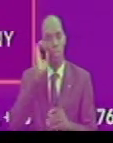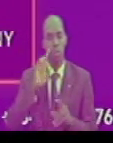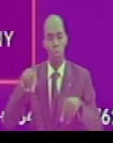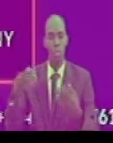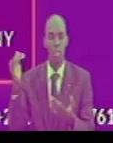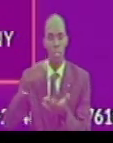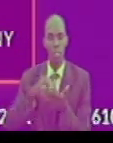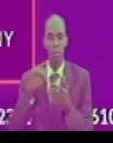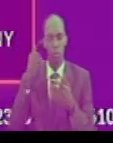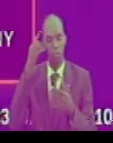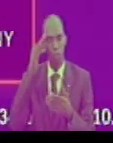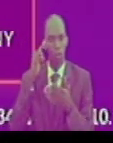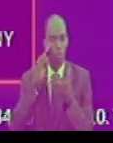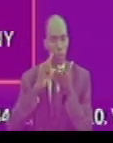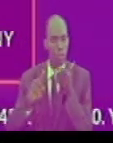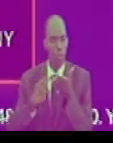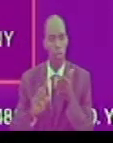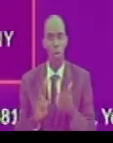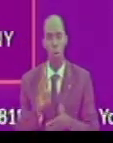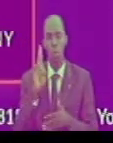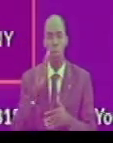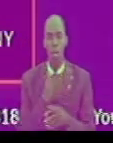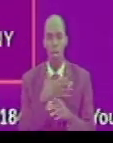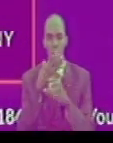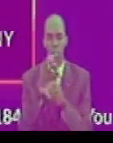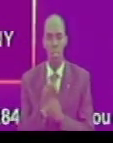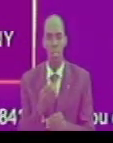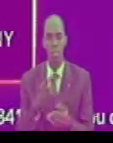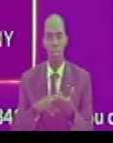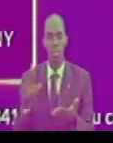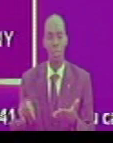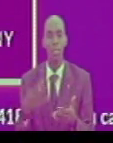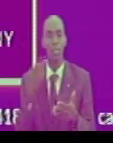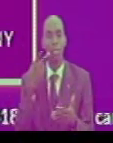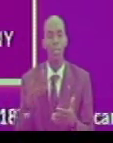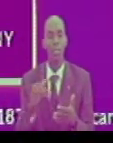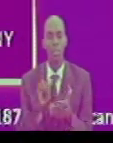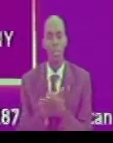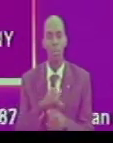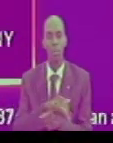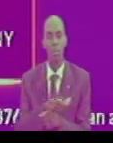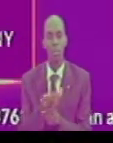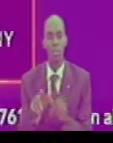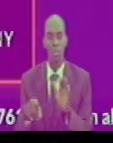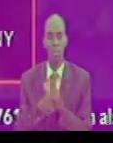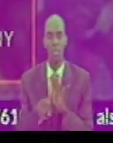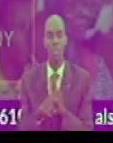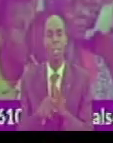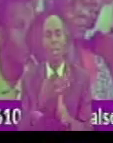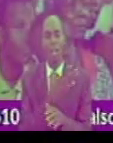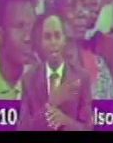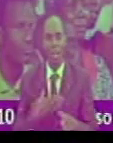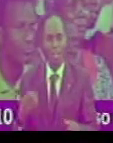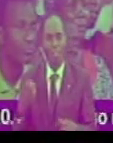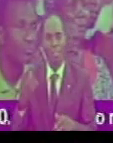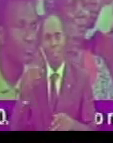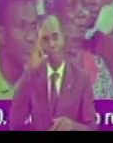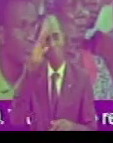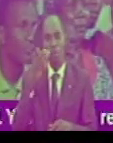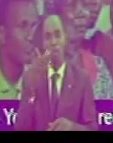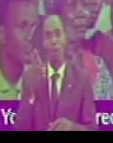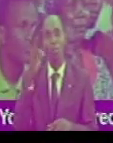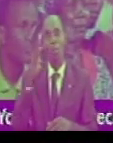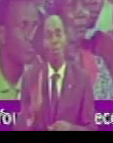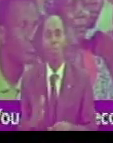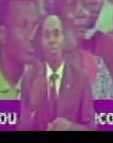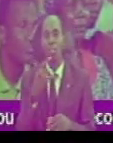of God said, he has ticked COVID-19 out of his life. Praise God." And of course, we know that